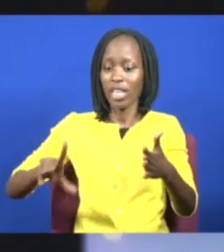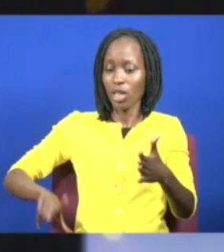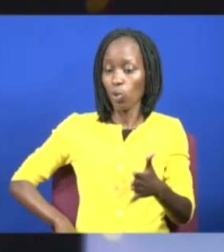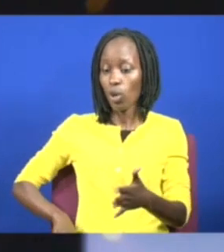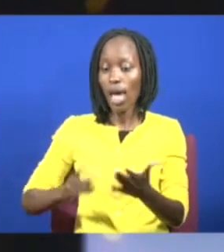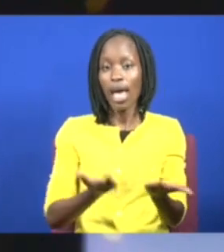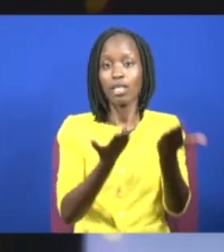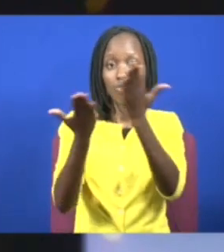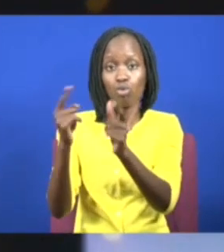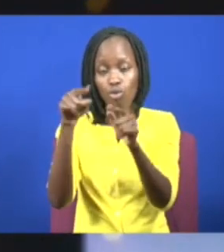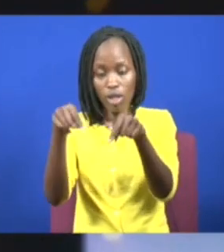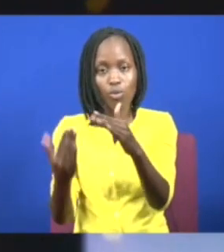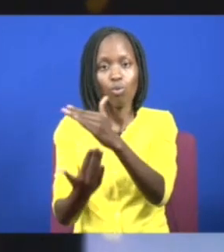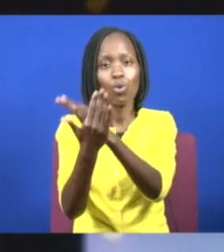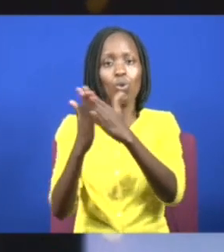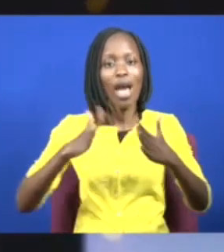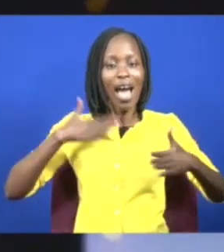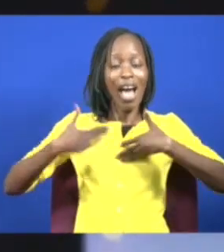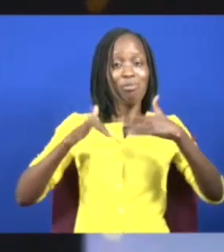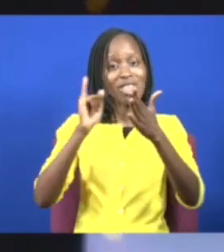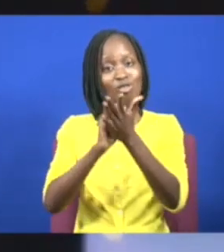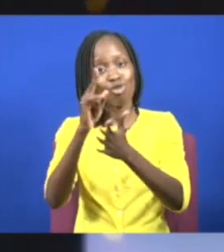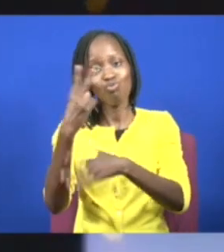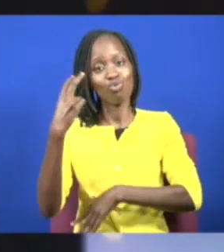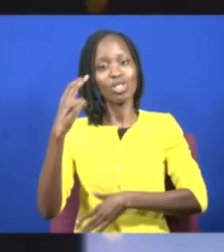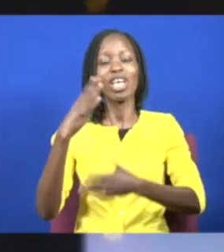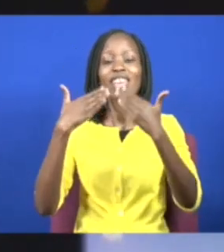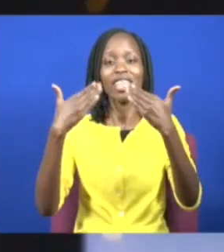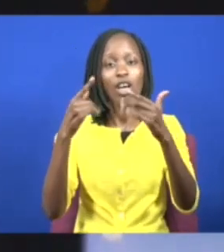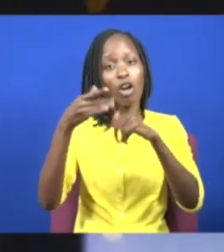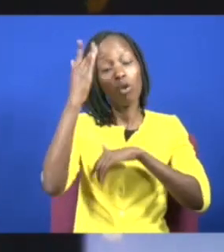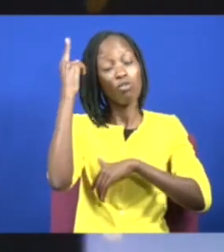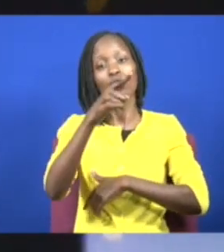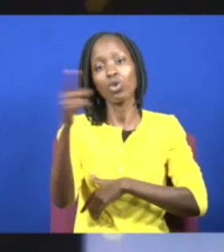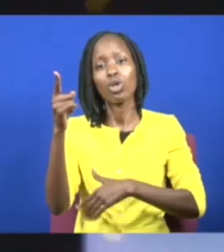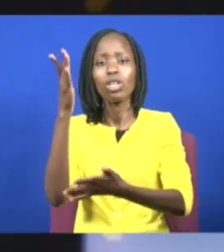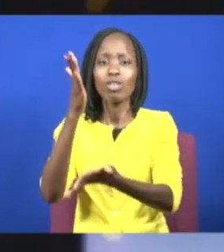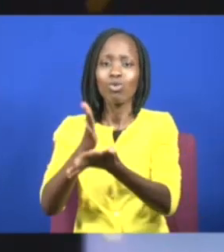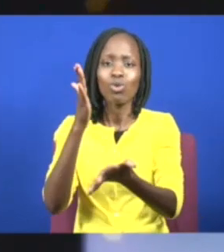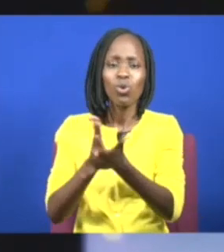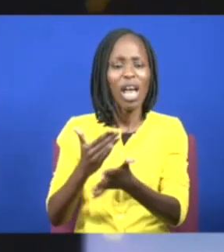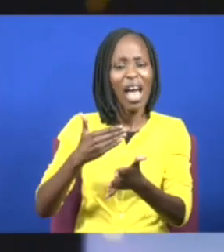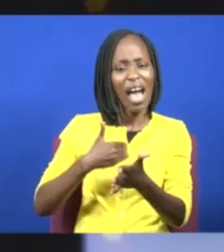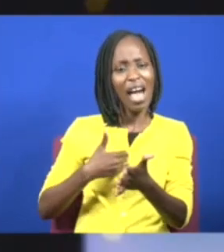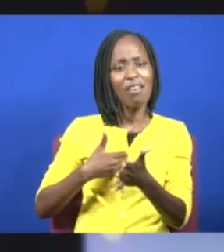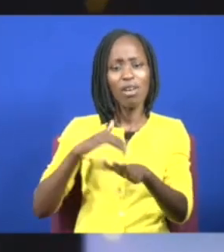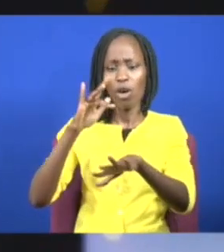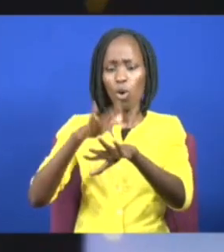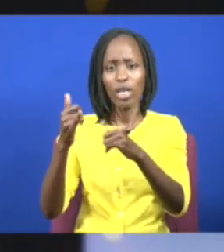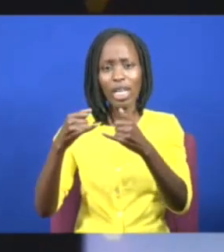disposed you this morning. And we are glad that you are watching, and we thank God for you. Indeed, we have been running this service